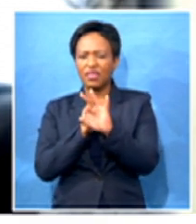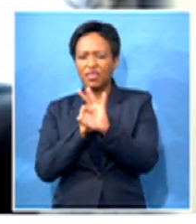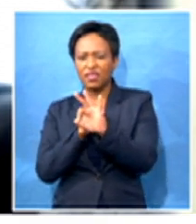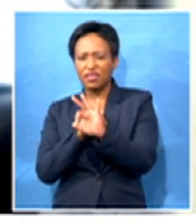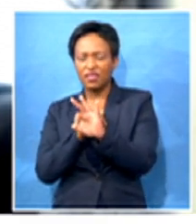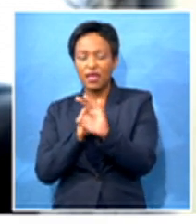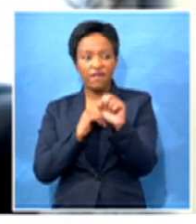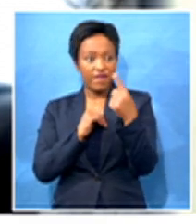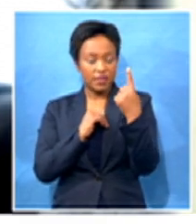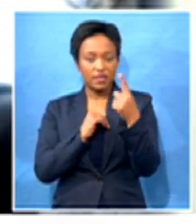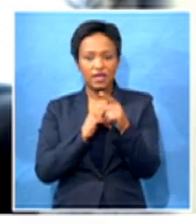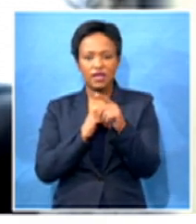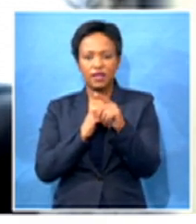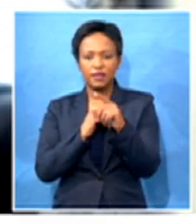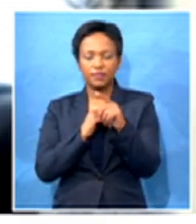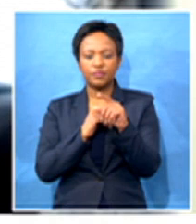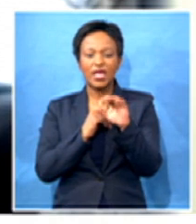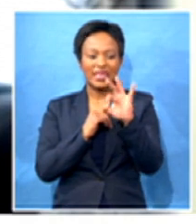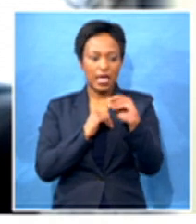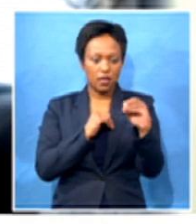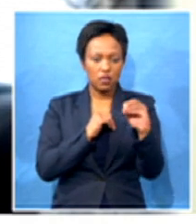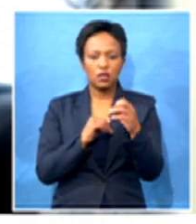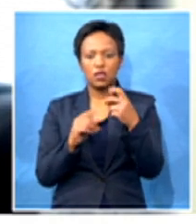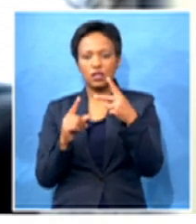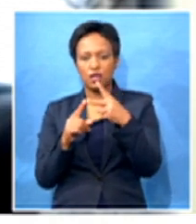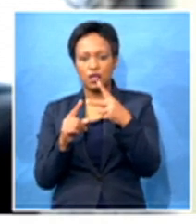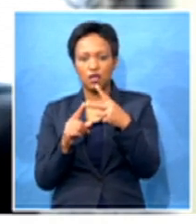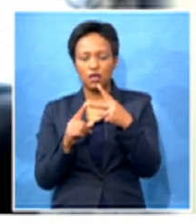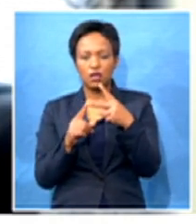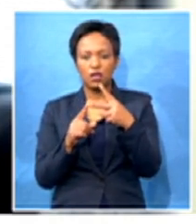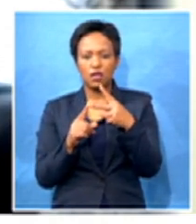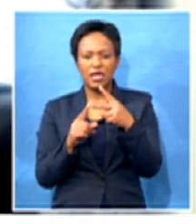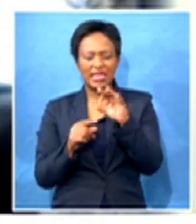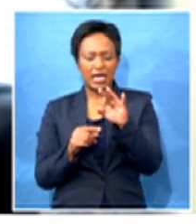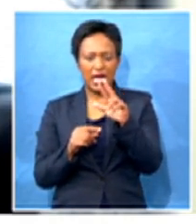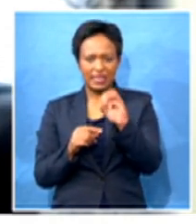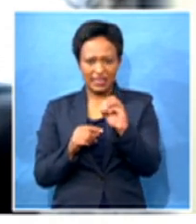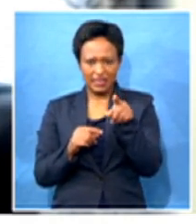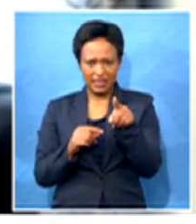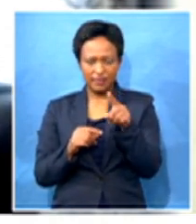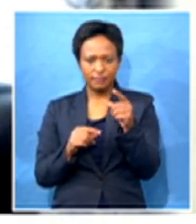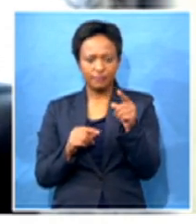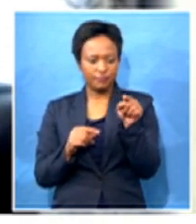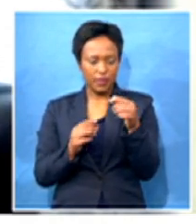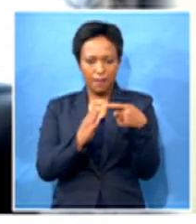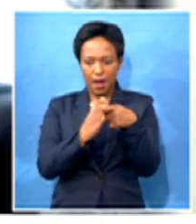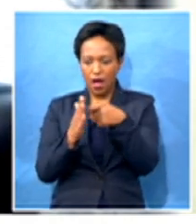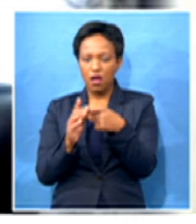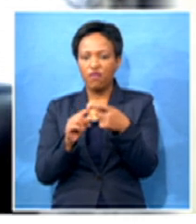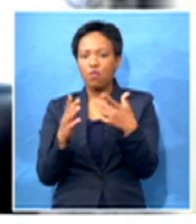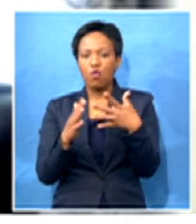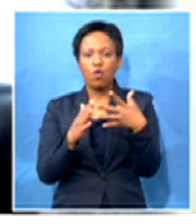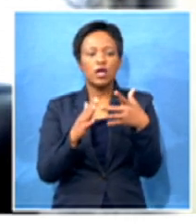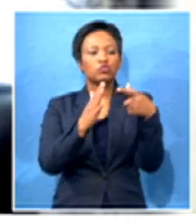the first one 350 and the second one it's up almost 380. So those were bought from